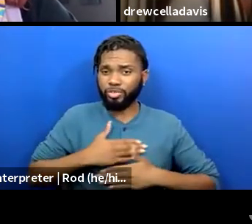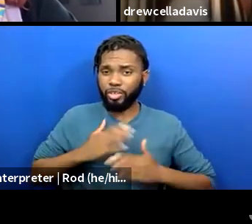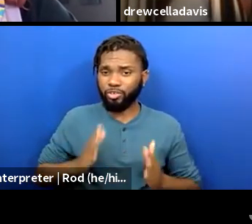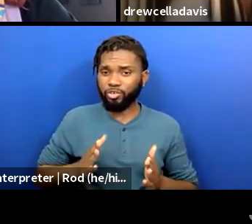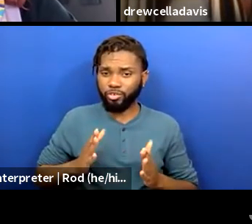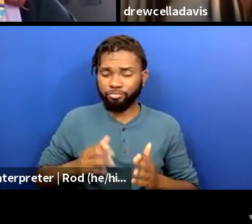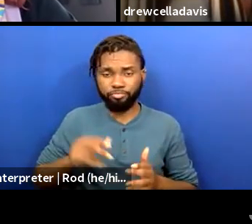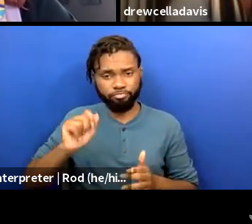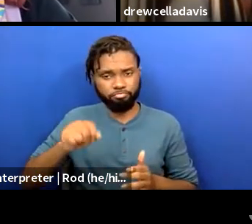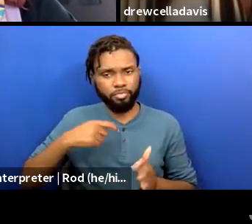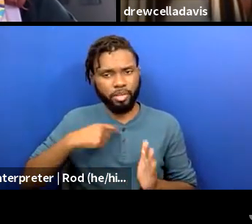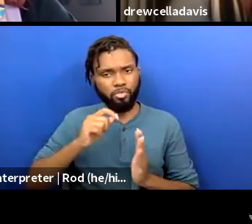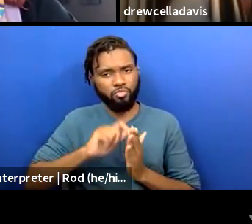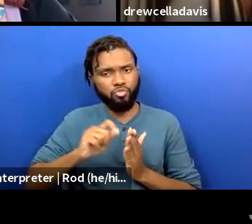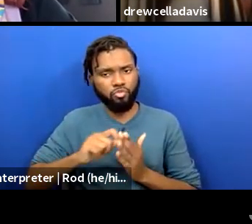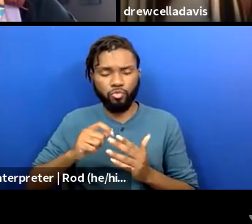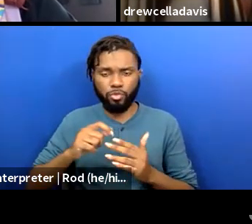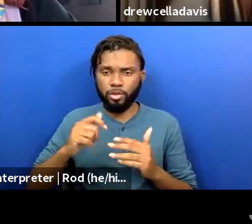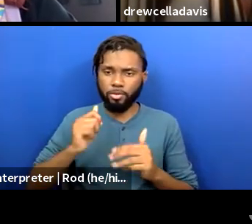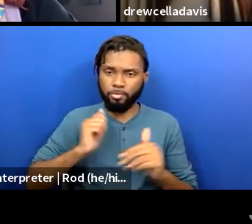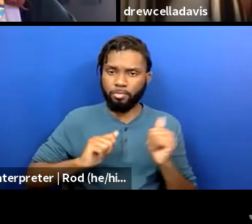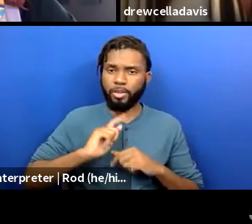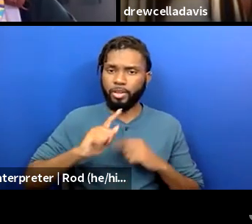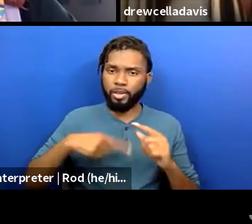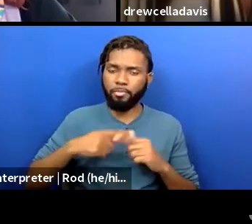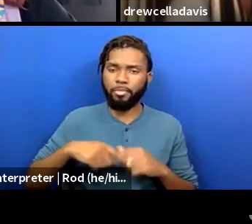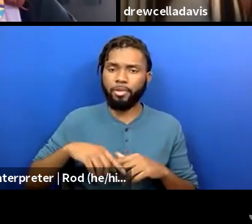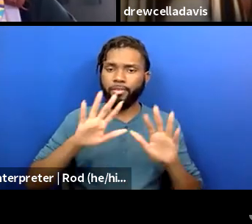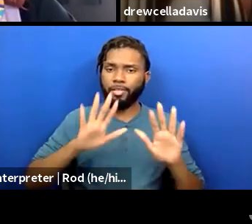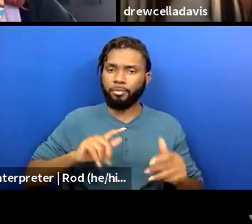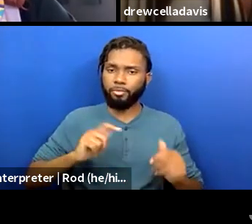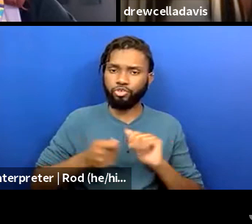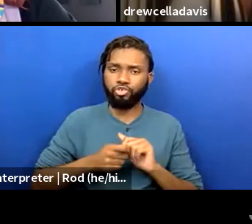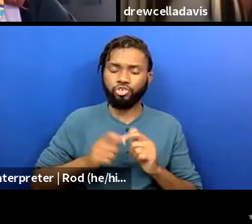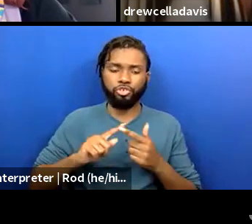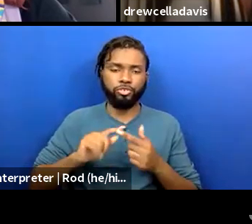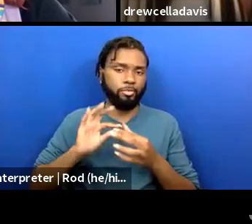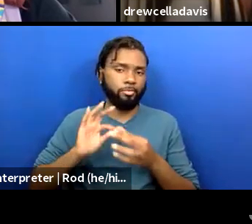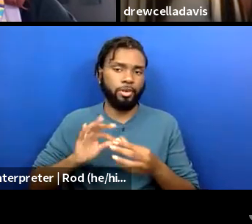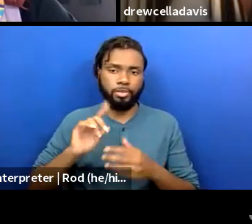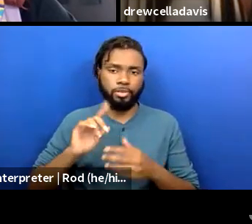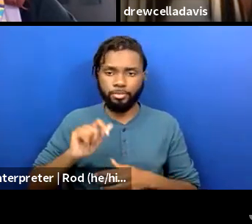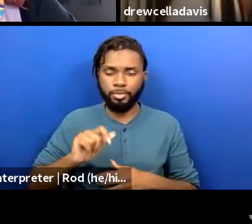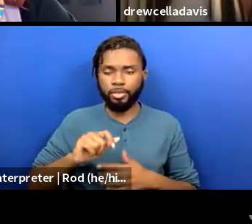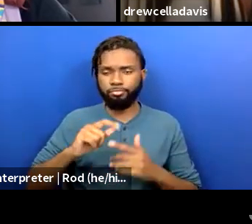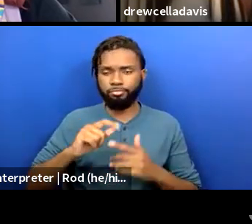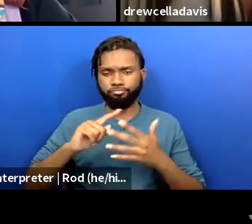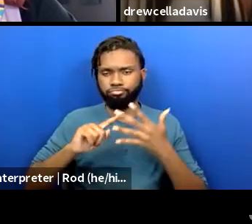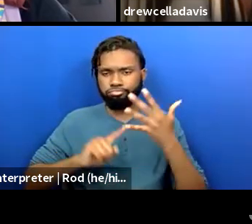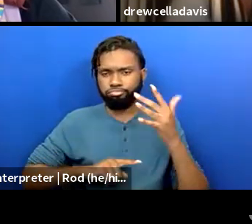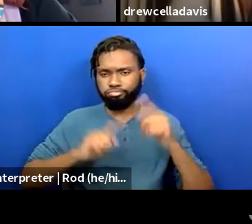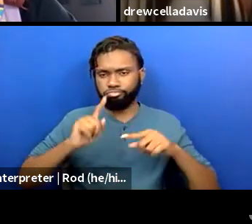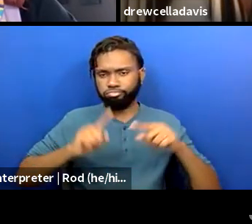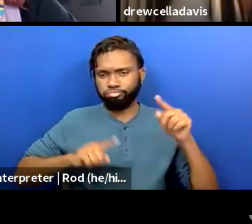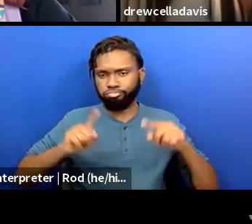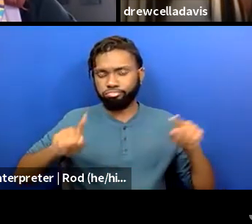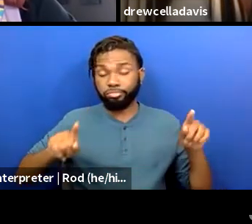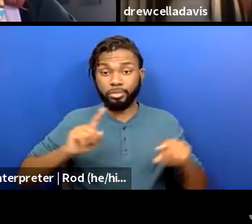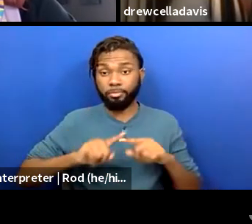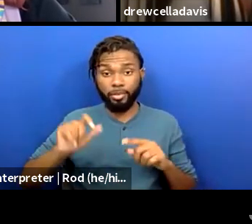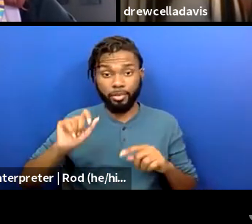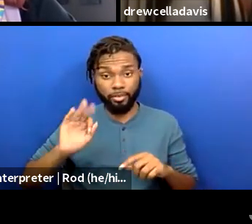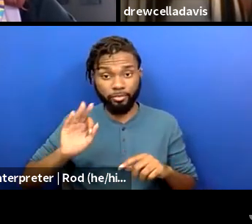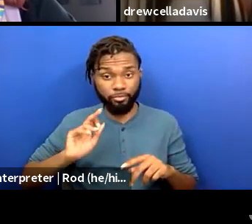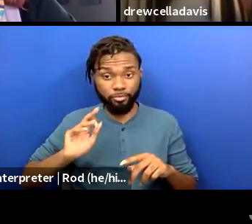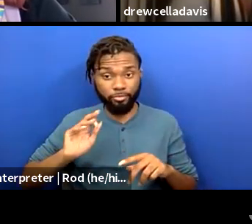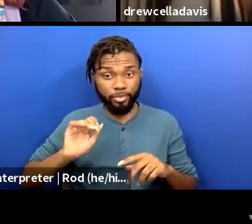Yes, I've written plays about climate change and about disability and about all kinds of things. But if people aren't entertained,